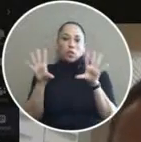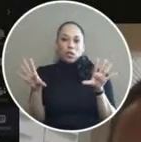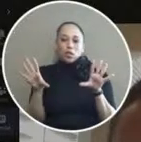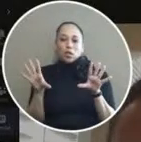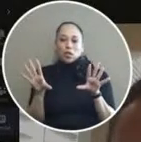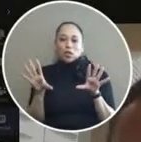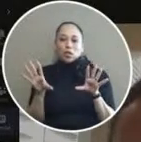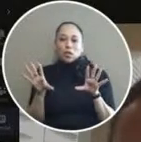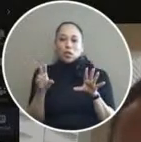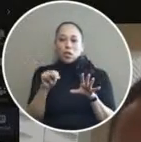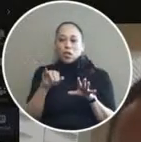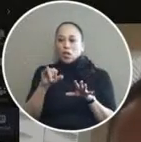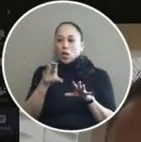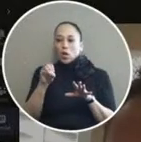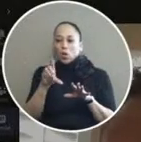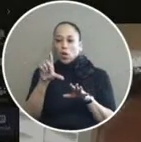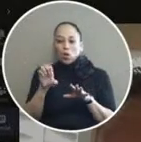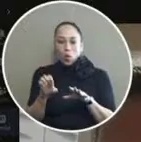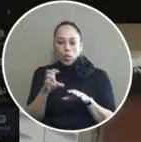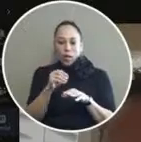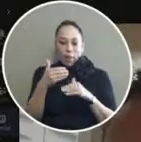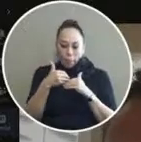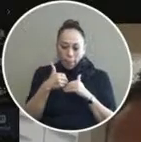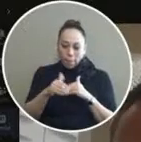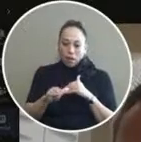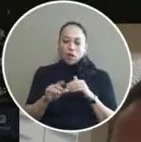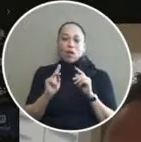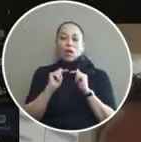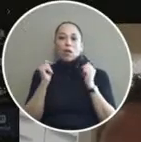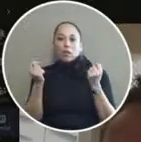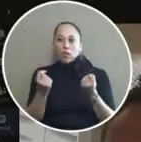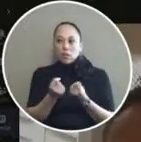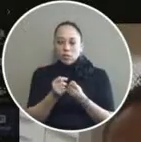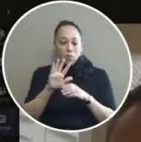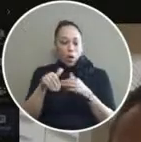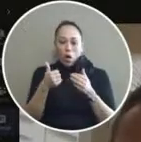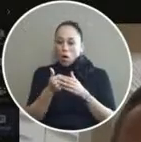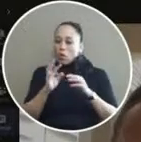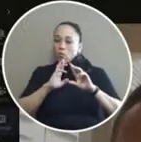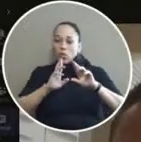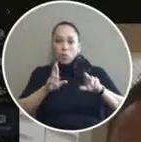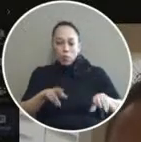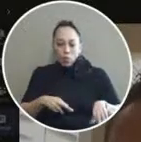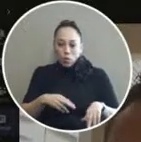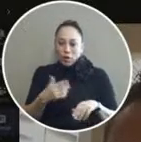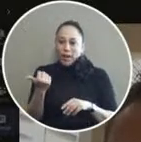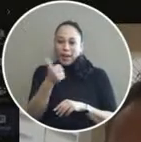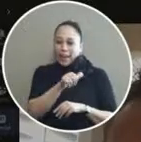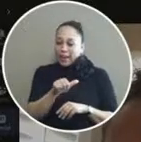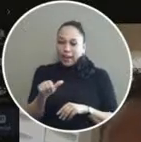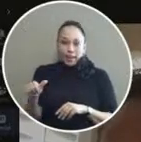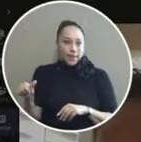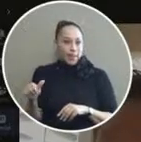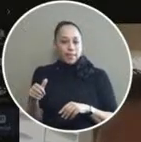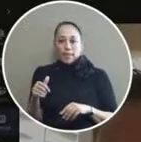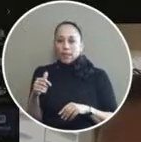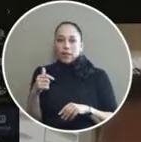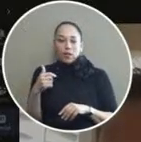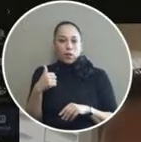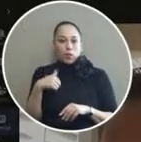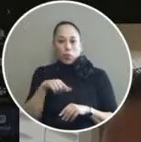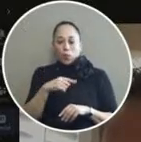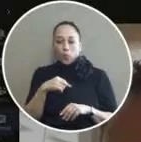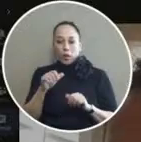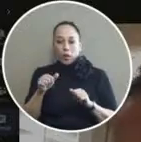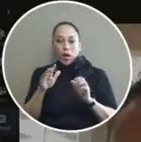to Nicole and to the rest of the teams that all reported. If they need anything, that we will be there